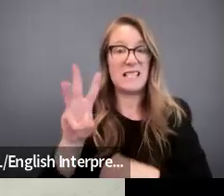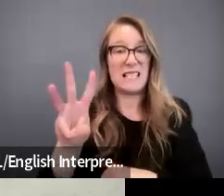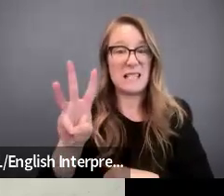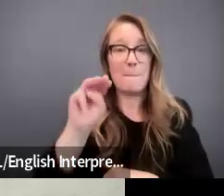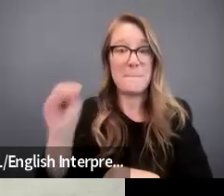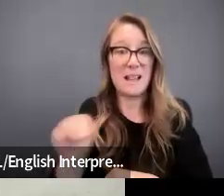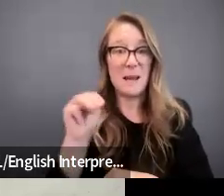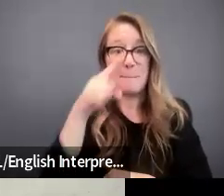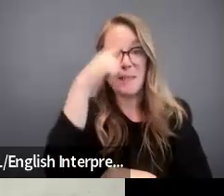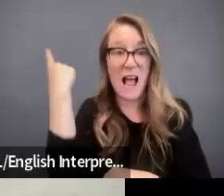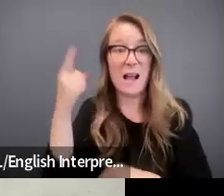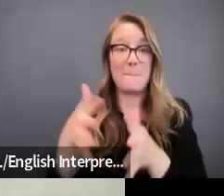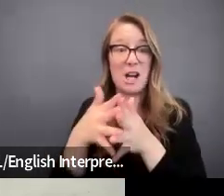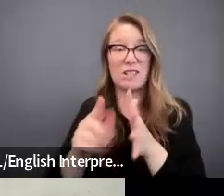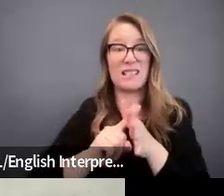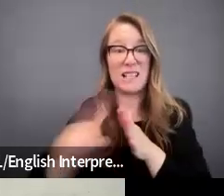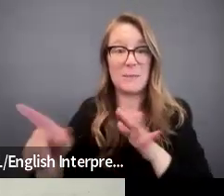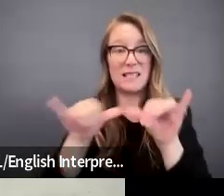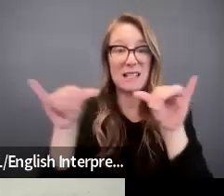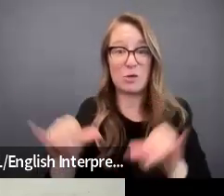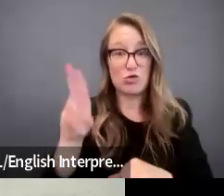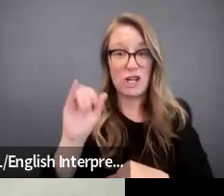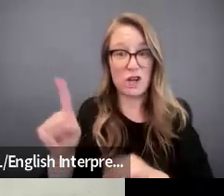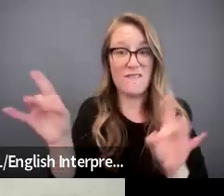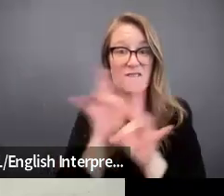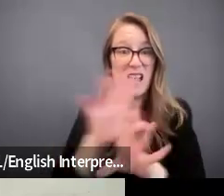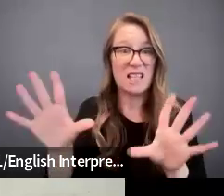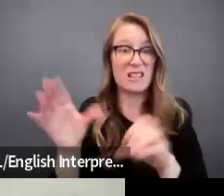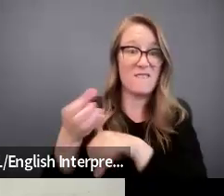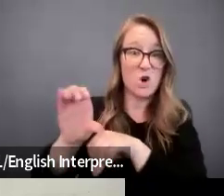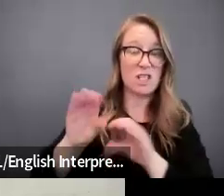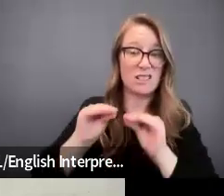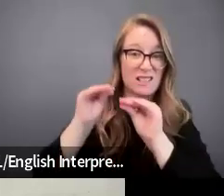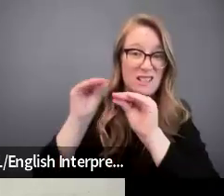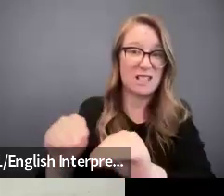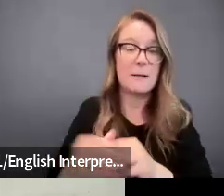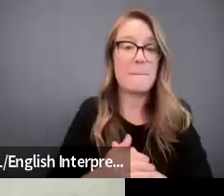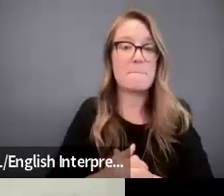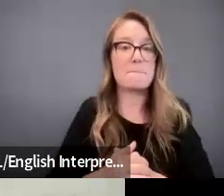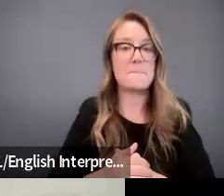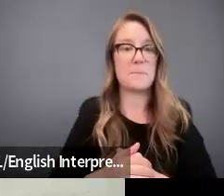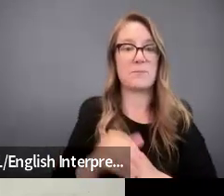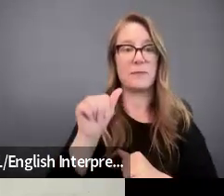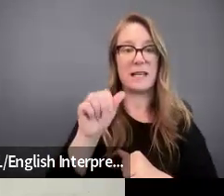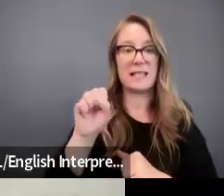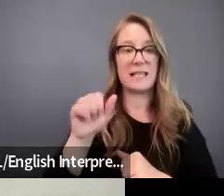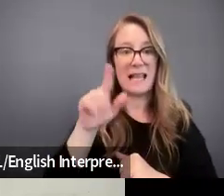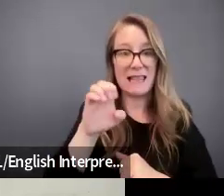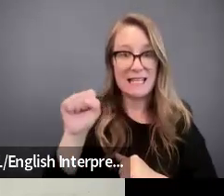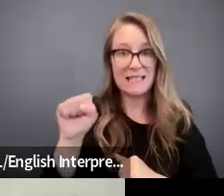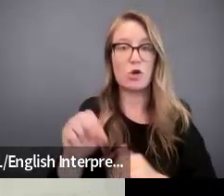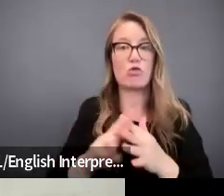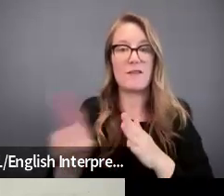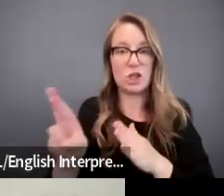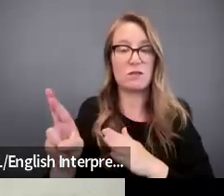Black Americans escaping systemic racial violence. Asylees and refugees who were